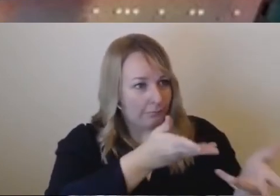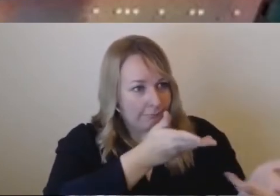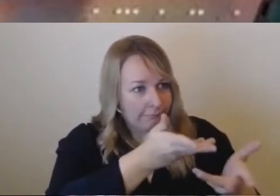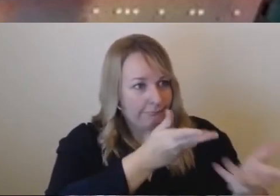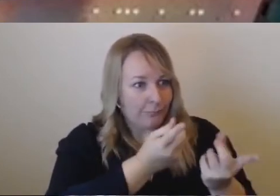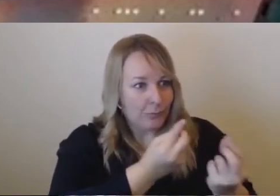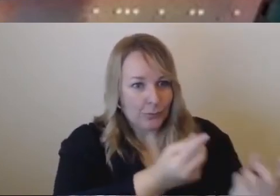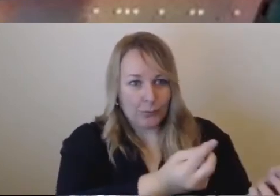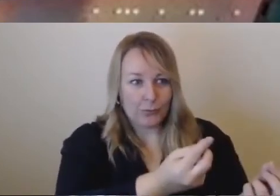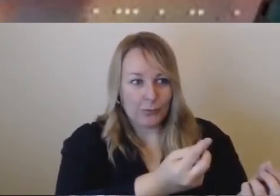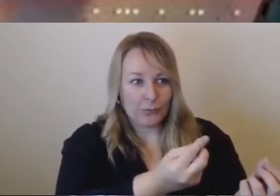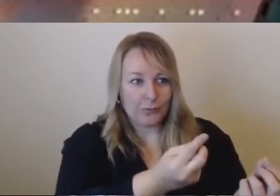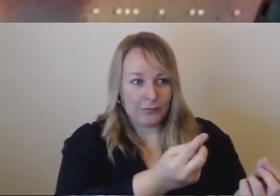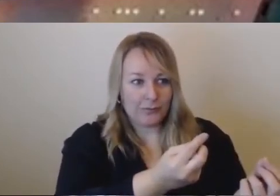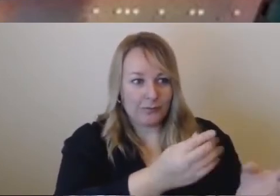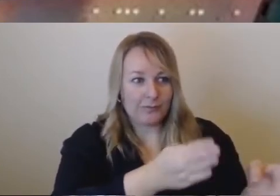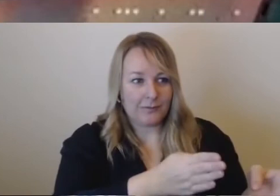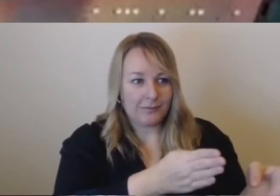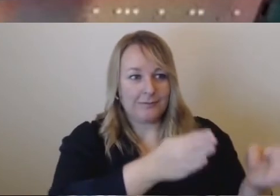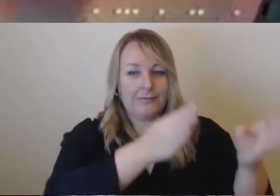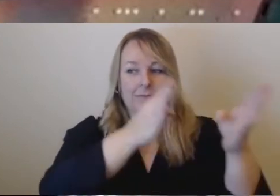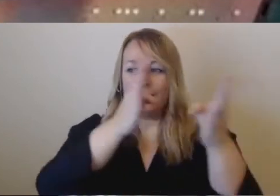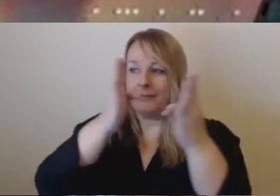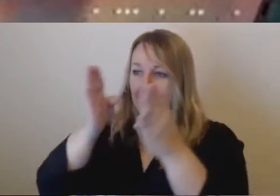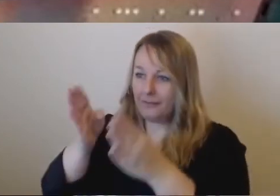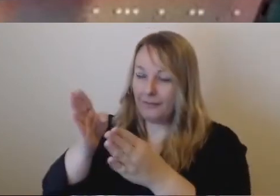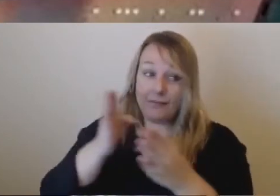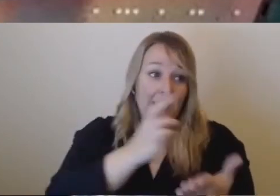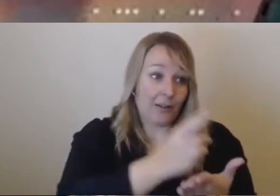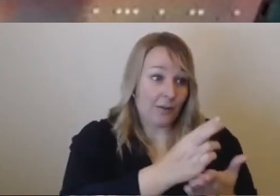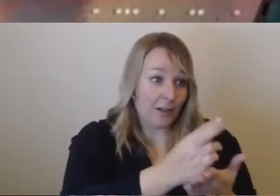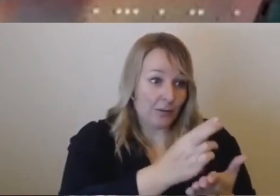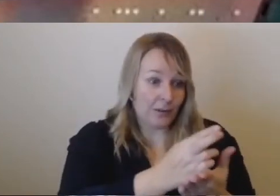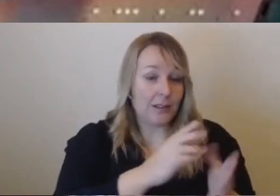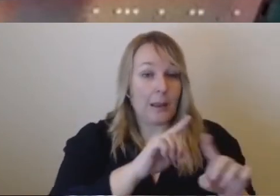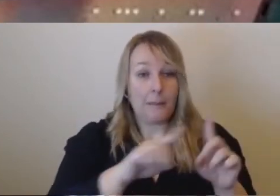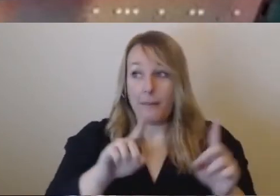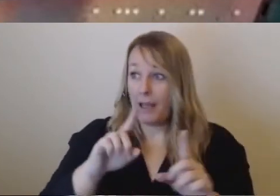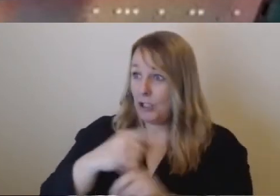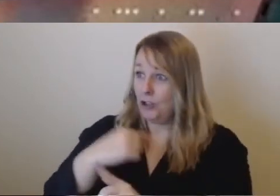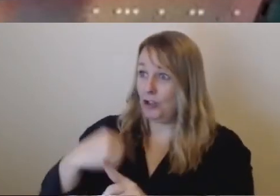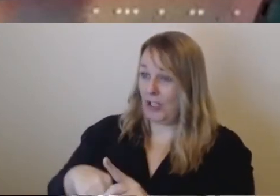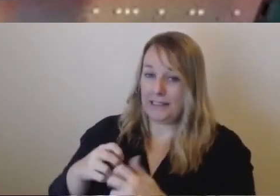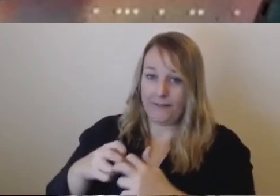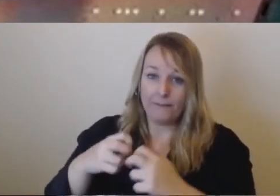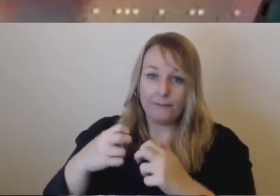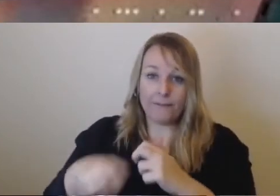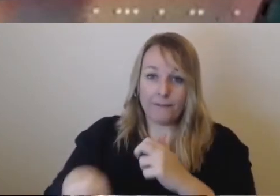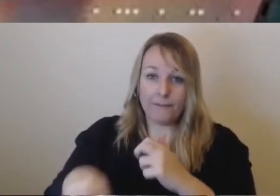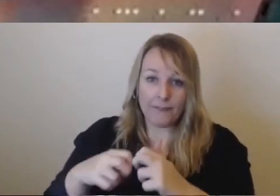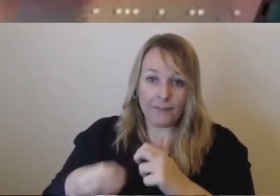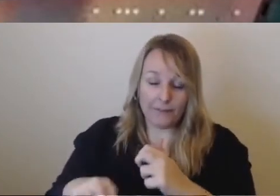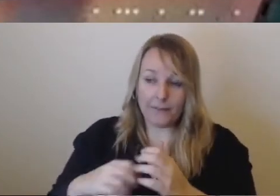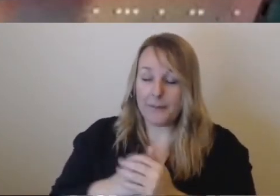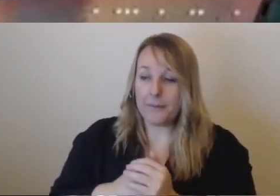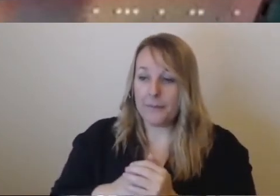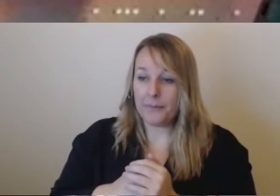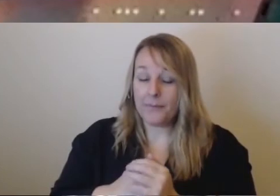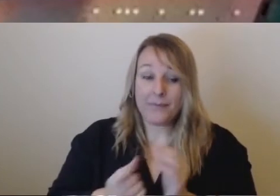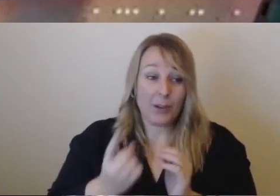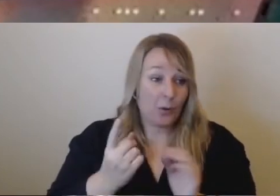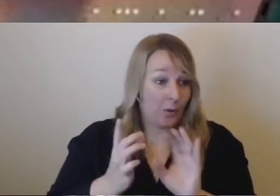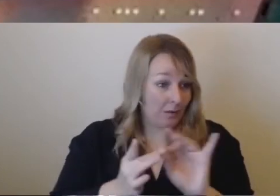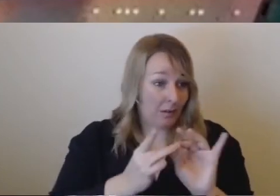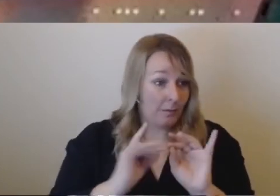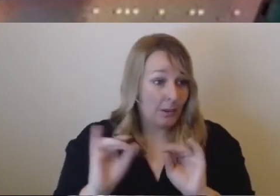intellectual effort, as much resources. But China's really hard, particularly since one of the things that was hinted at in some of the discussions is our